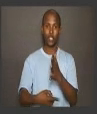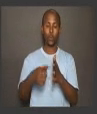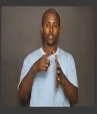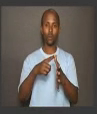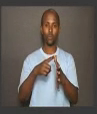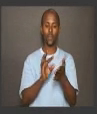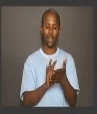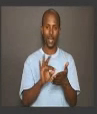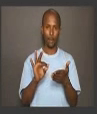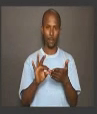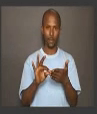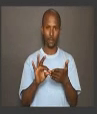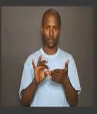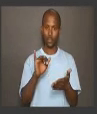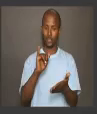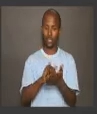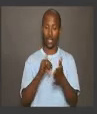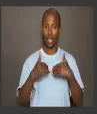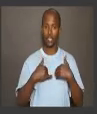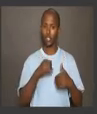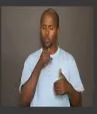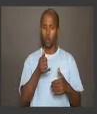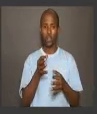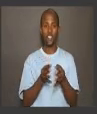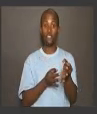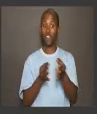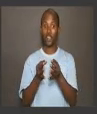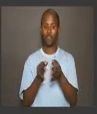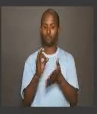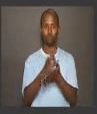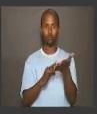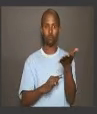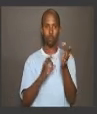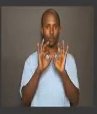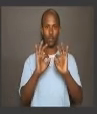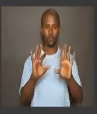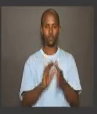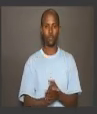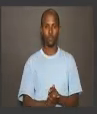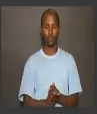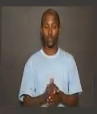a sequence of numbers that has no defining formula.